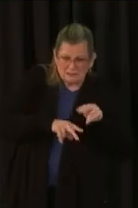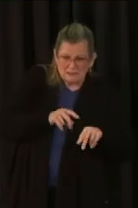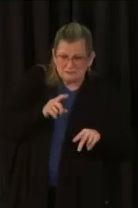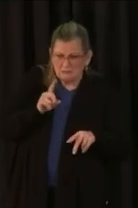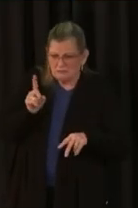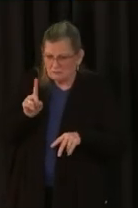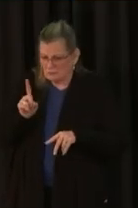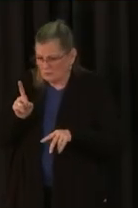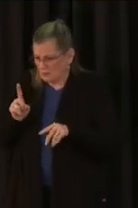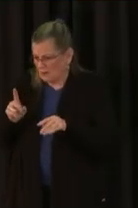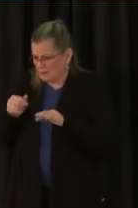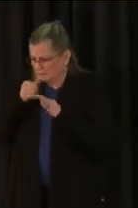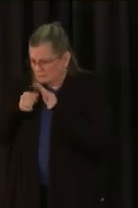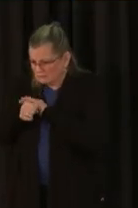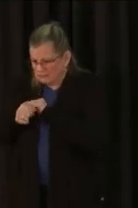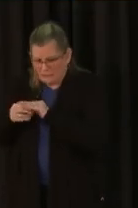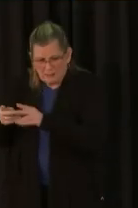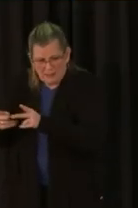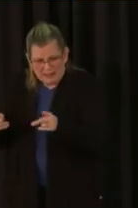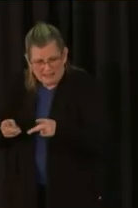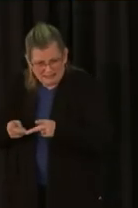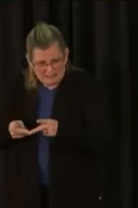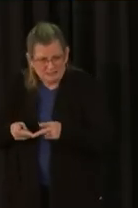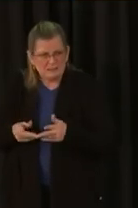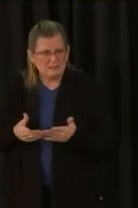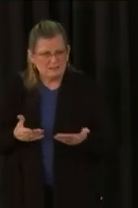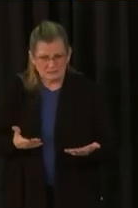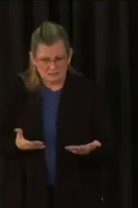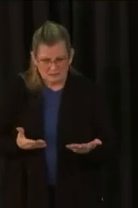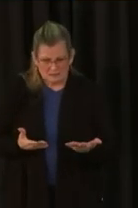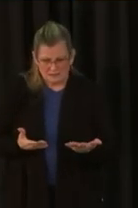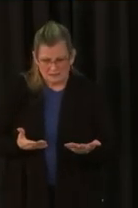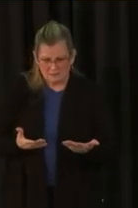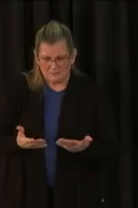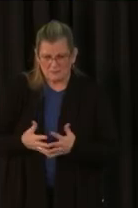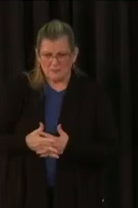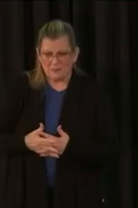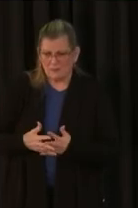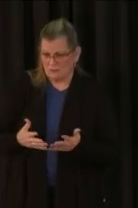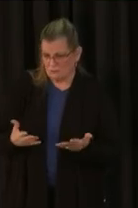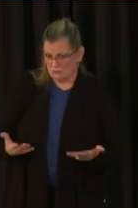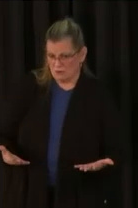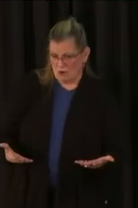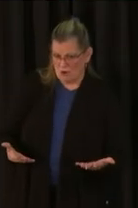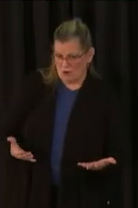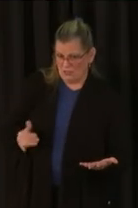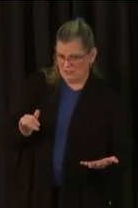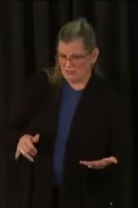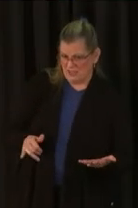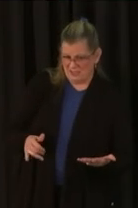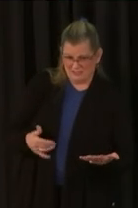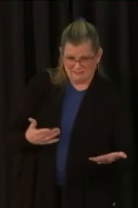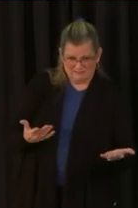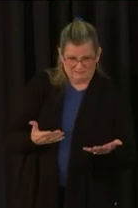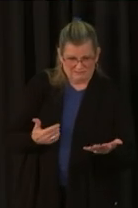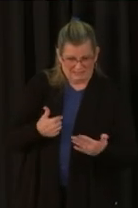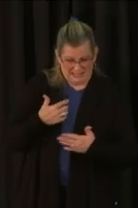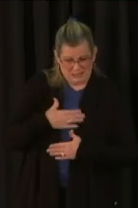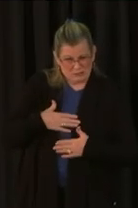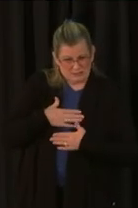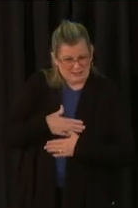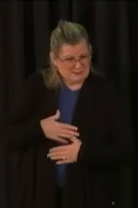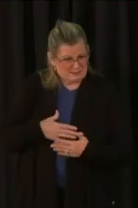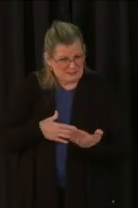if you will, for the next 2 to 3 months or something like that. And so that's what the